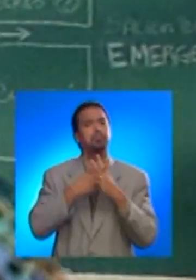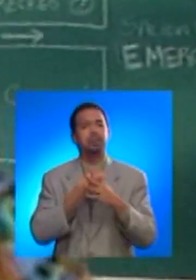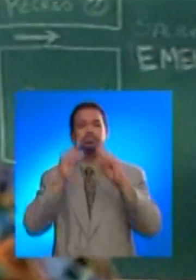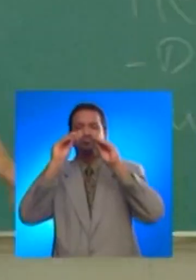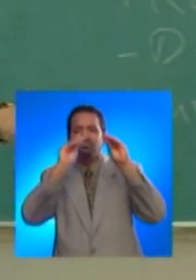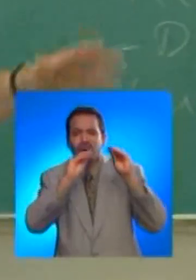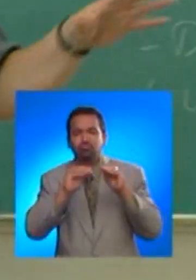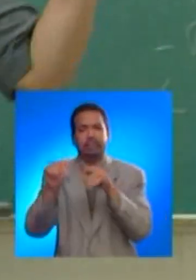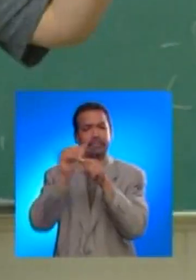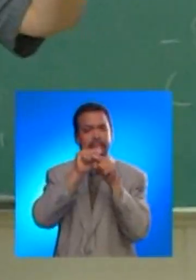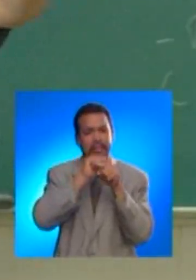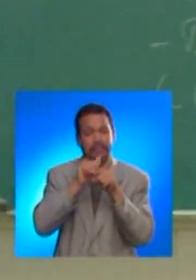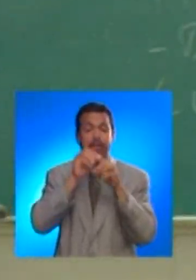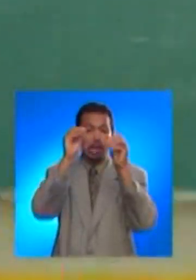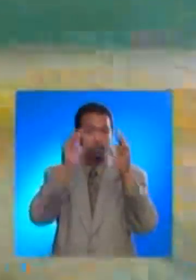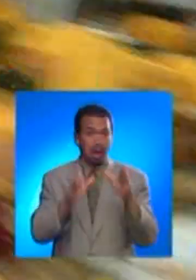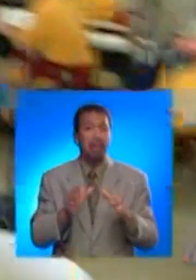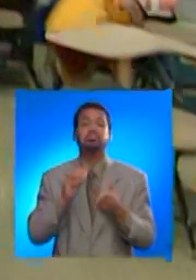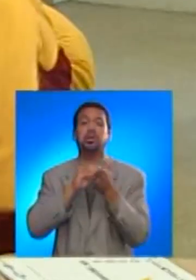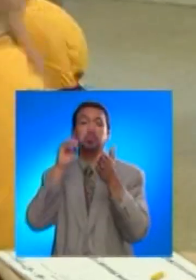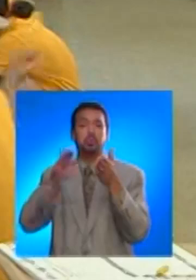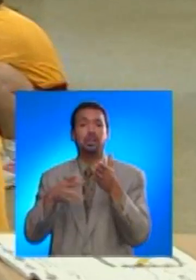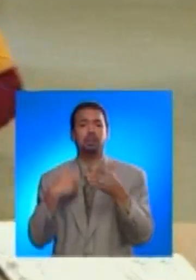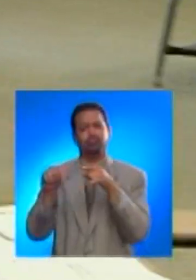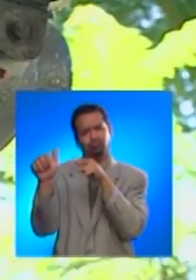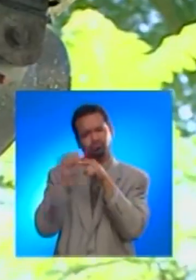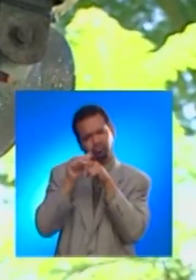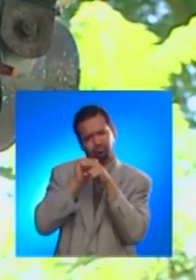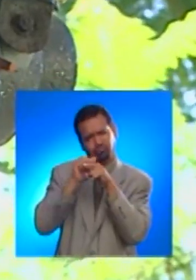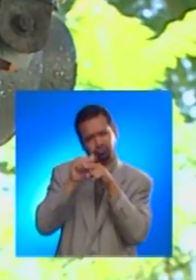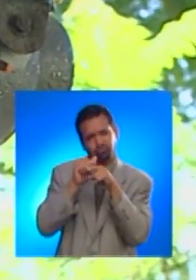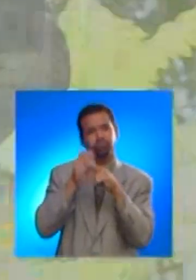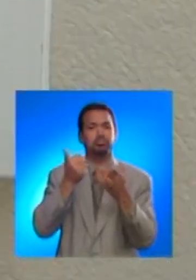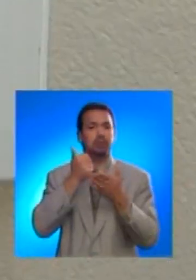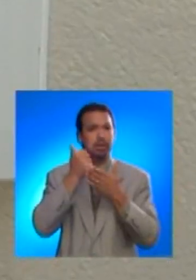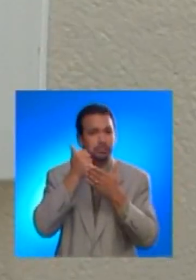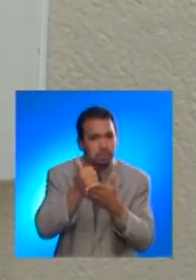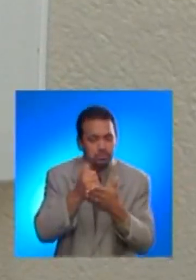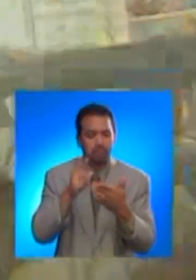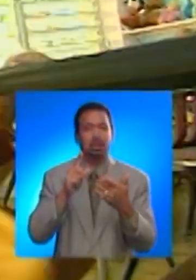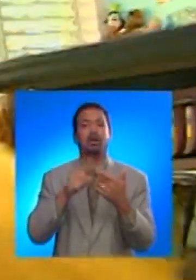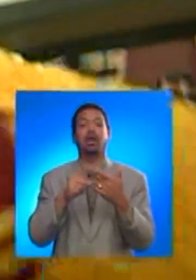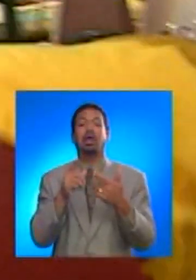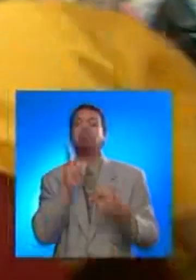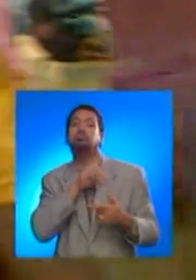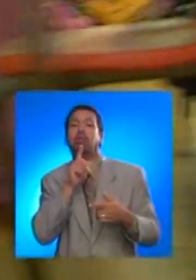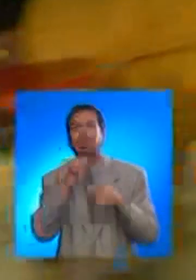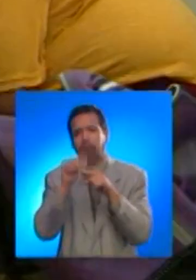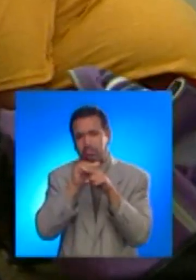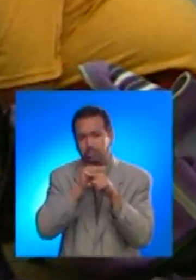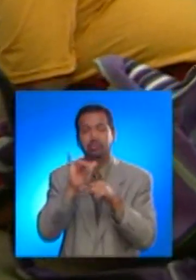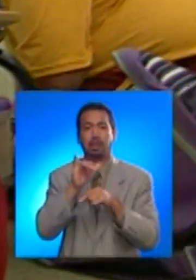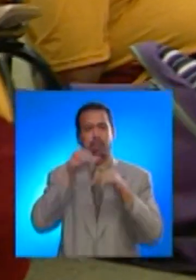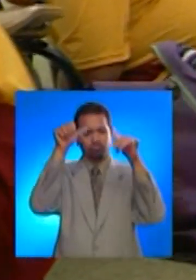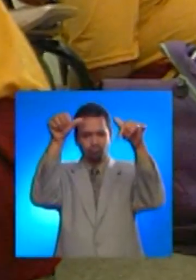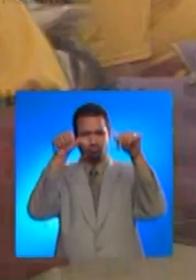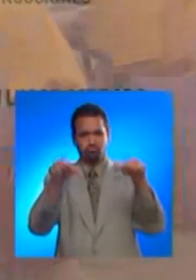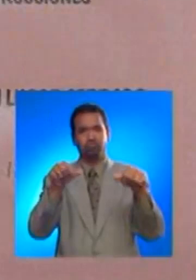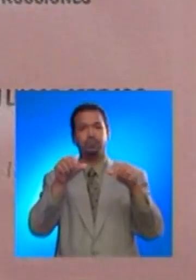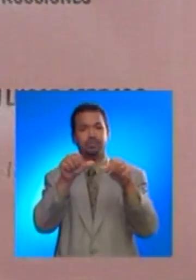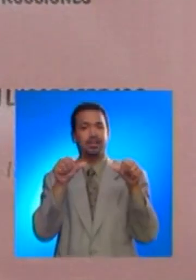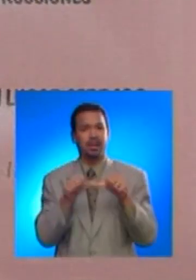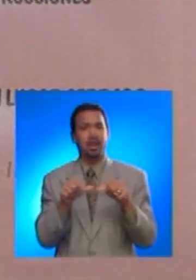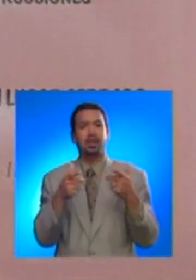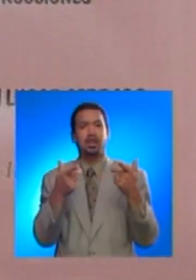we began an education program for both students and teachers. They were trained in first aid, drills were performed, and signs